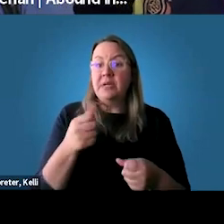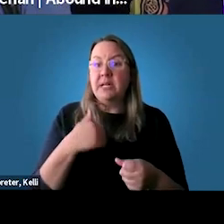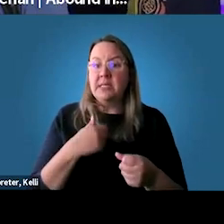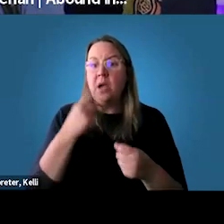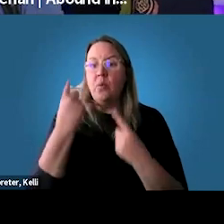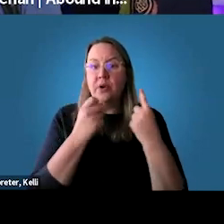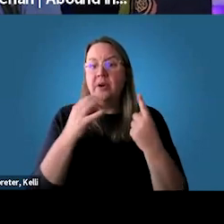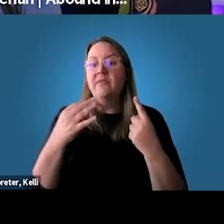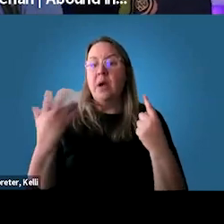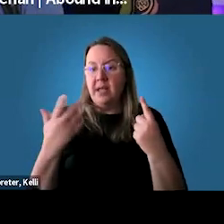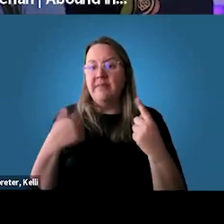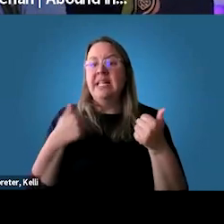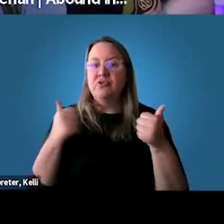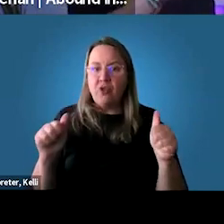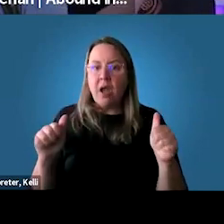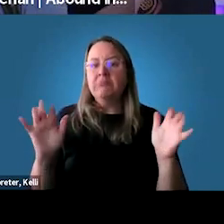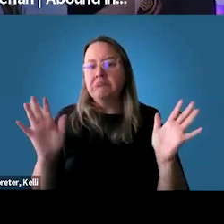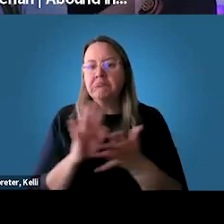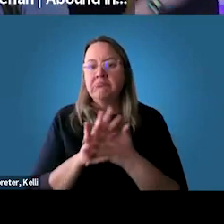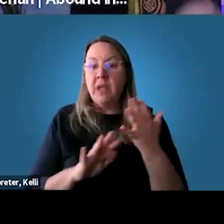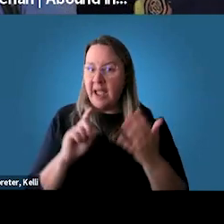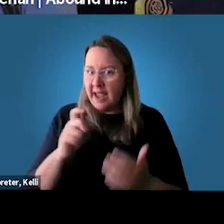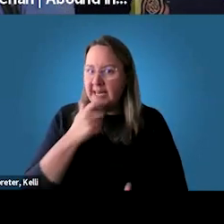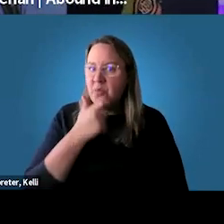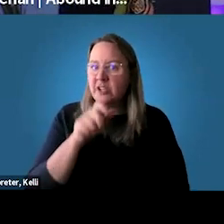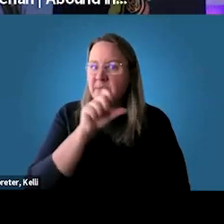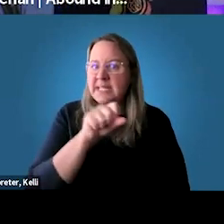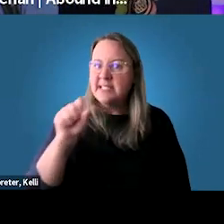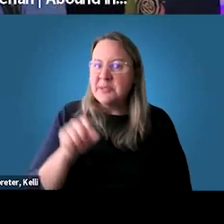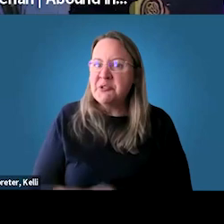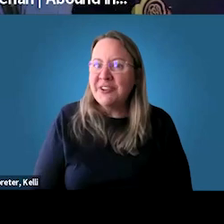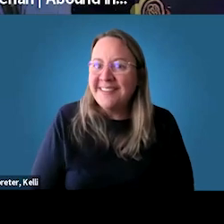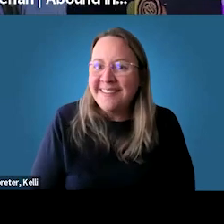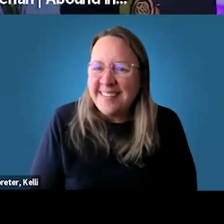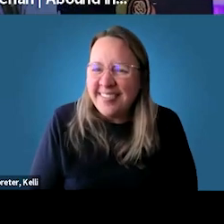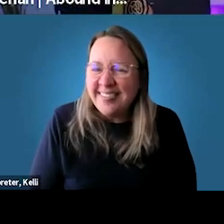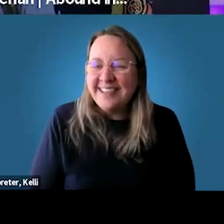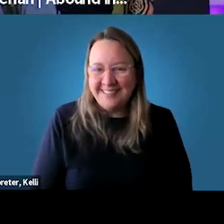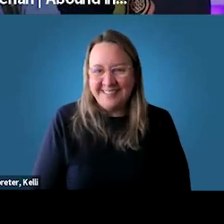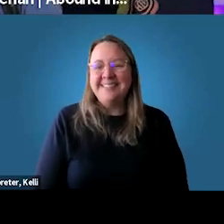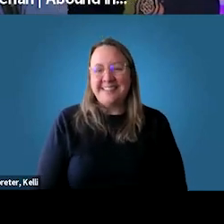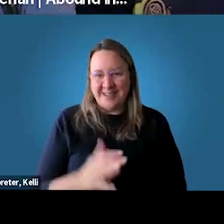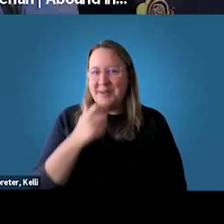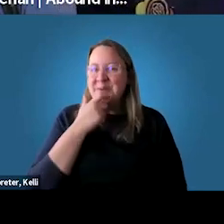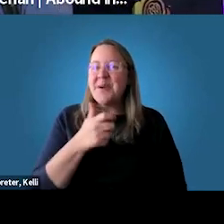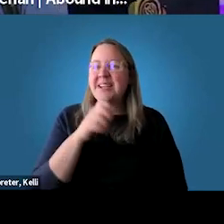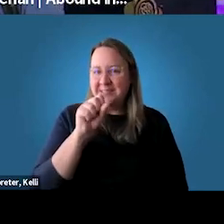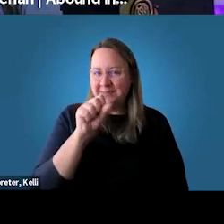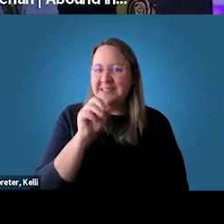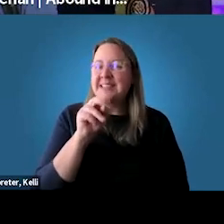what if, and let's try. I like that. I should watch me some Sesame Street. It's been a few decades, but I think I might want to watch it again.